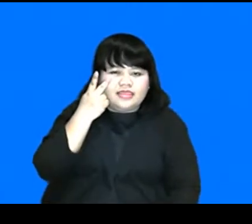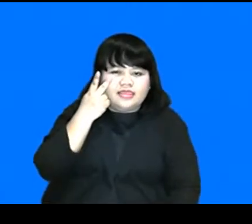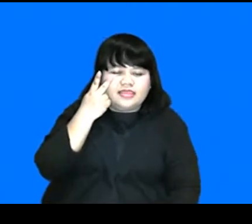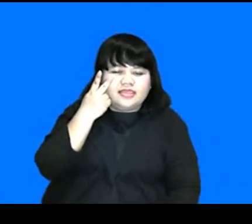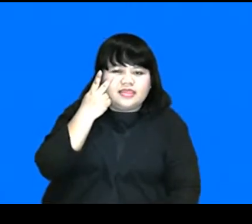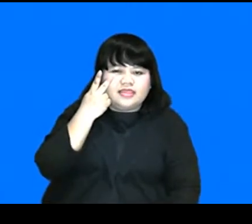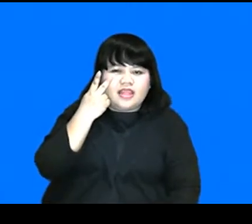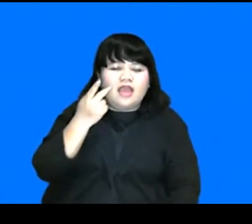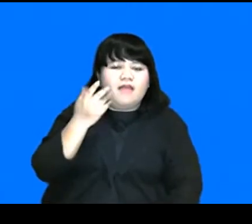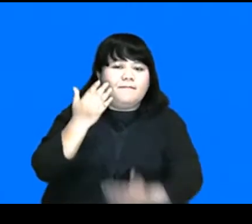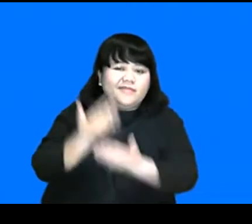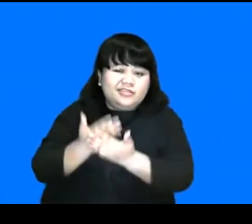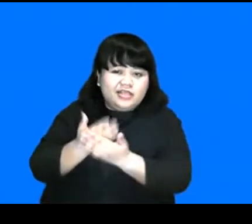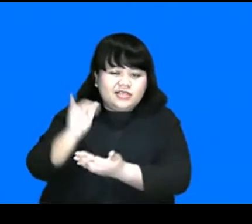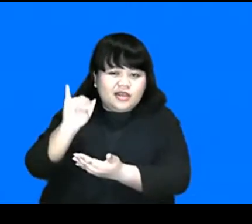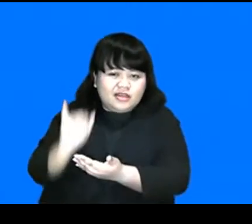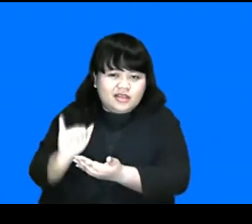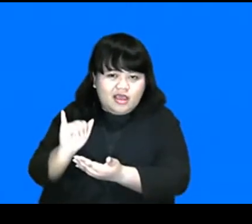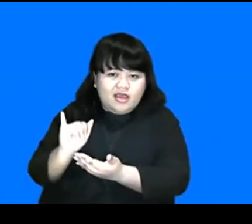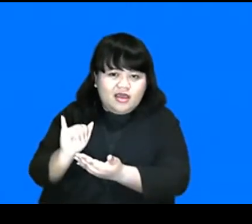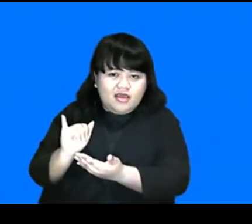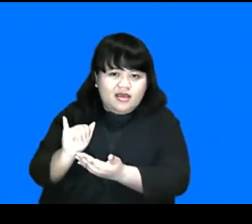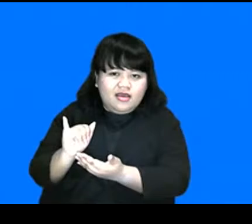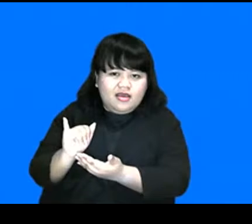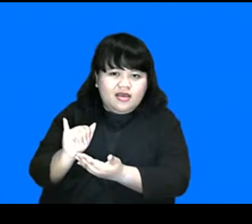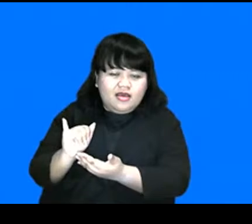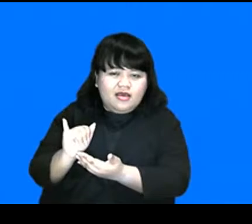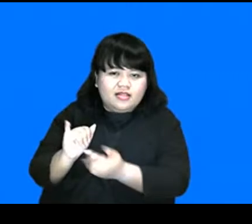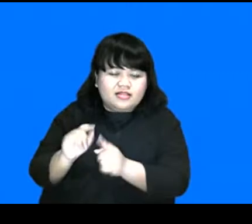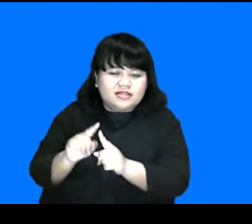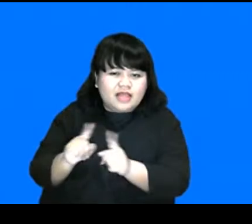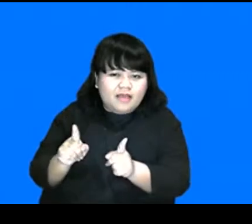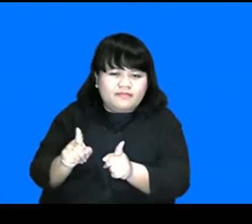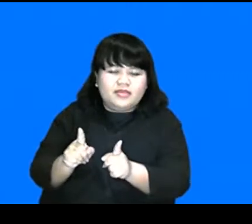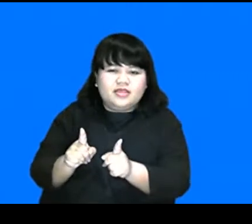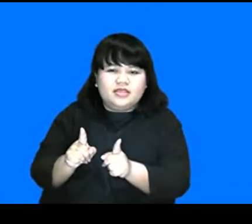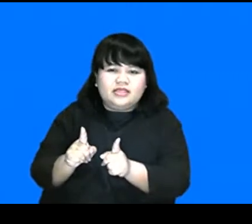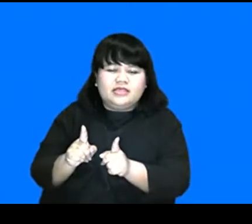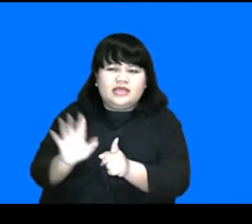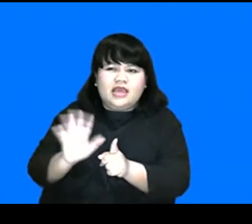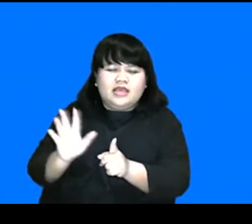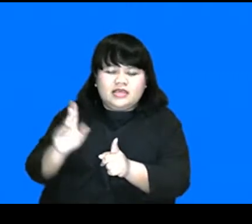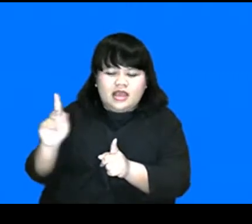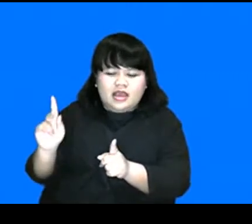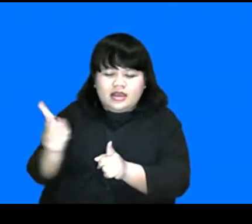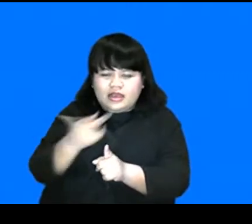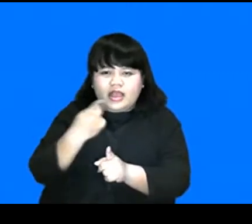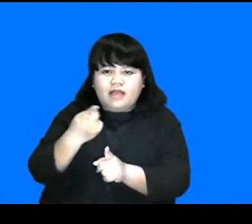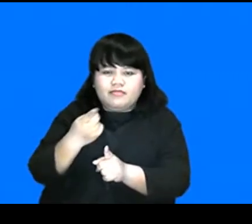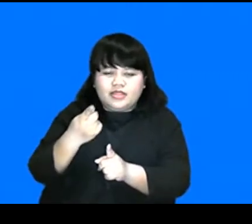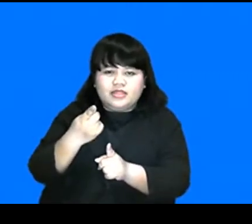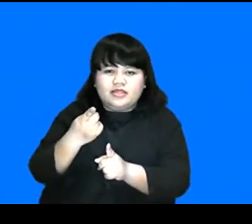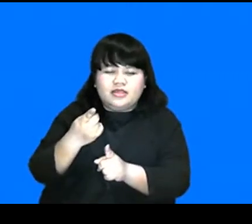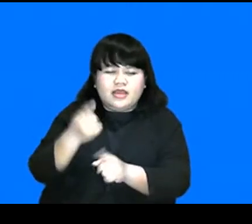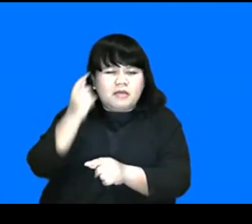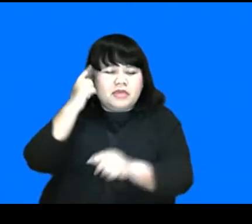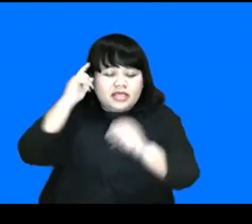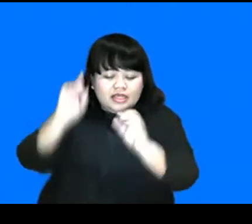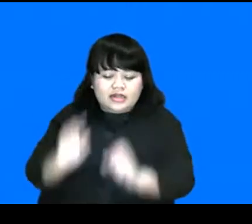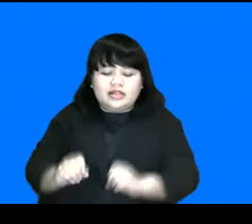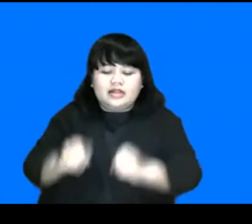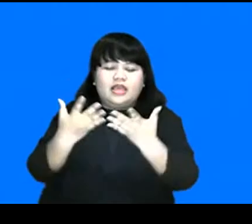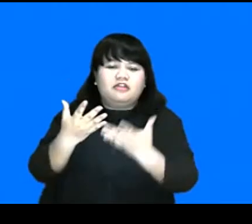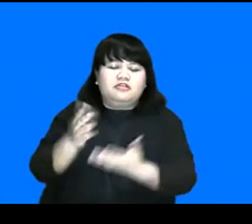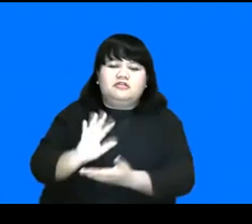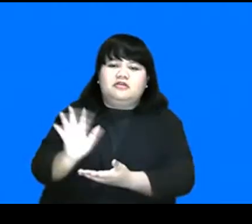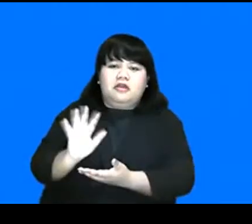to happen because the ones that are going to get it are the ones that are ultimately being benefited from.